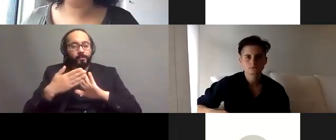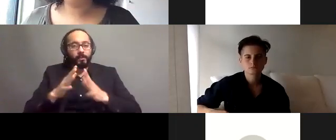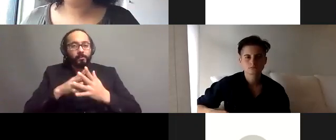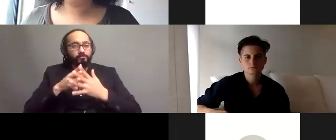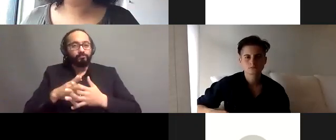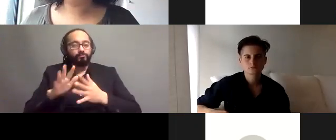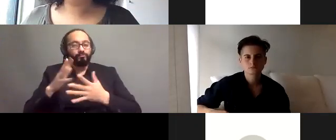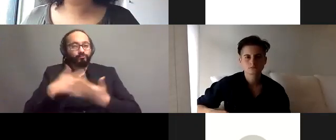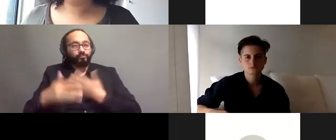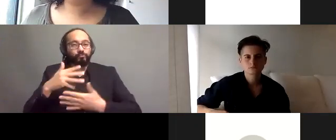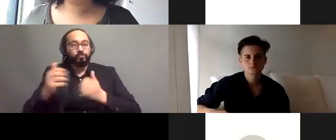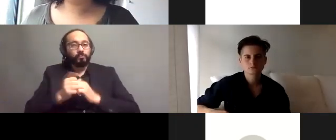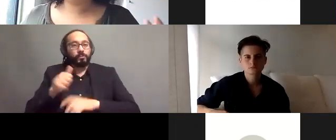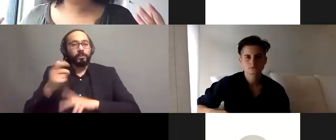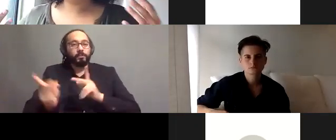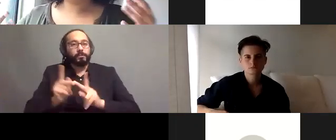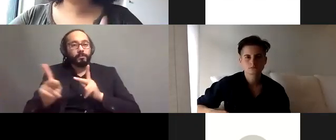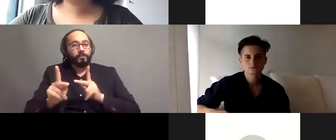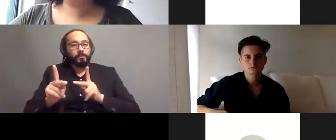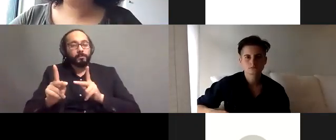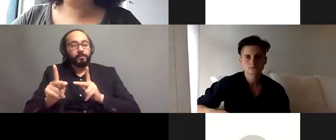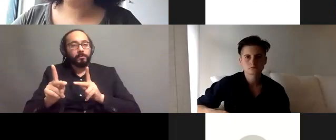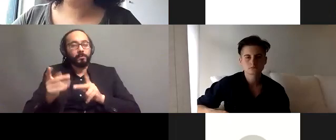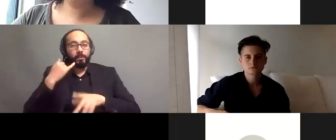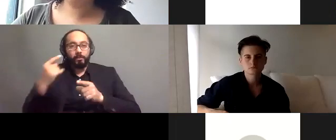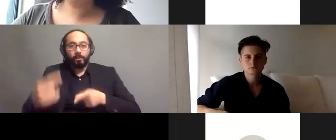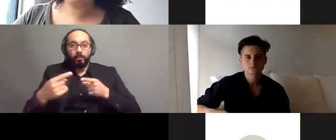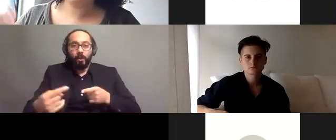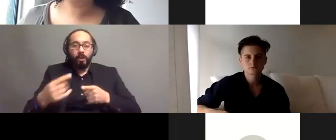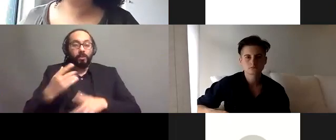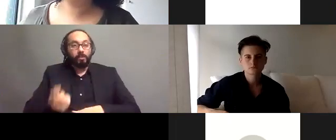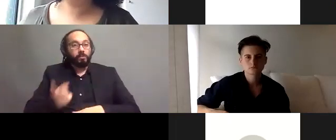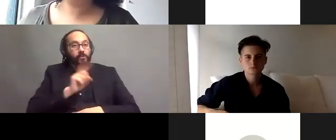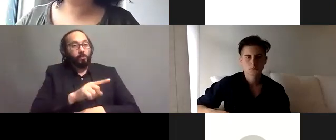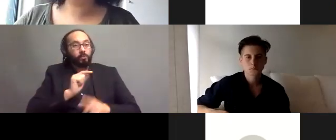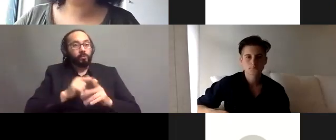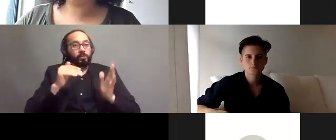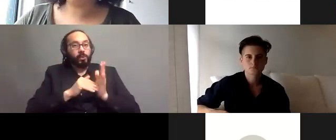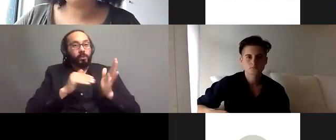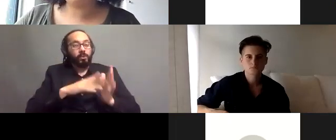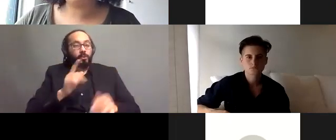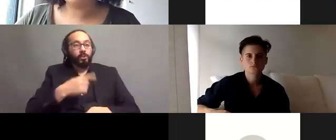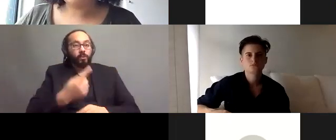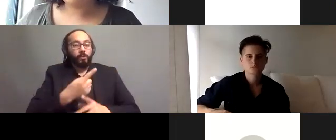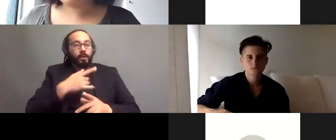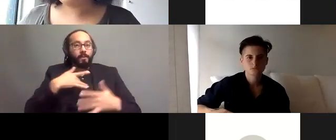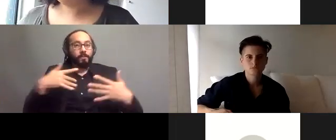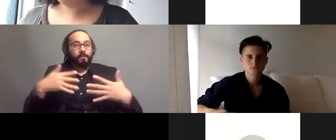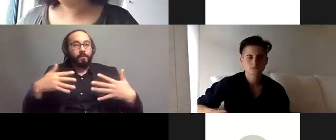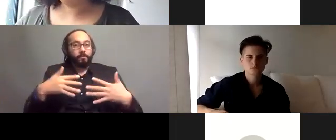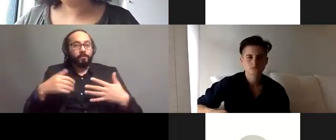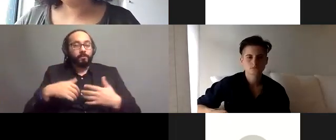people. And so you go to the doctor alone and you're walking in there with fear,